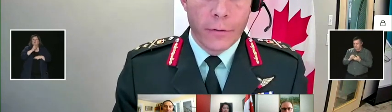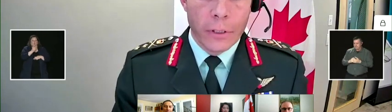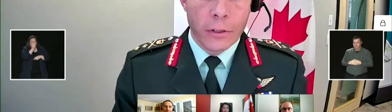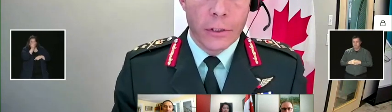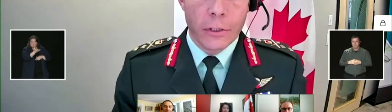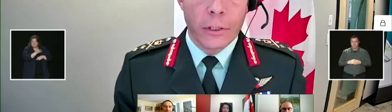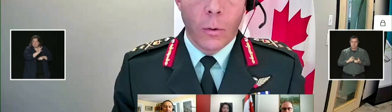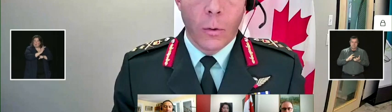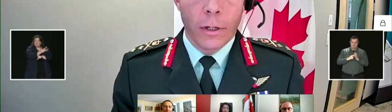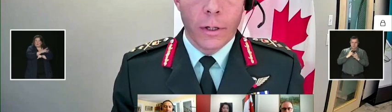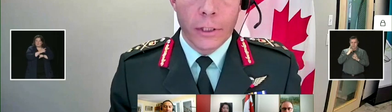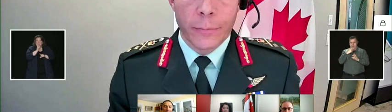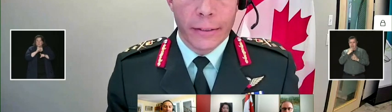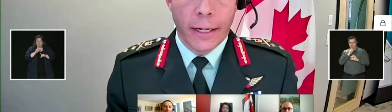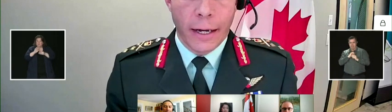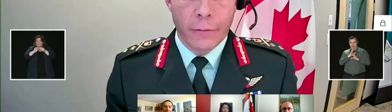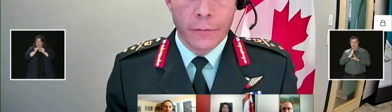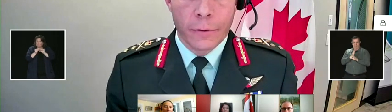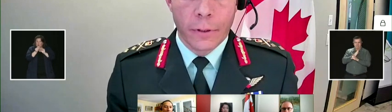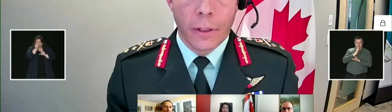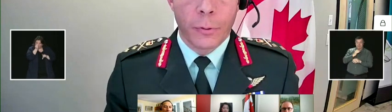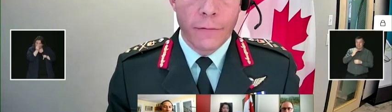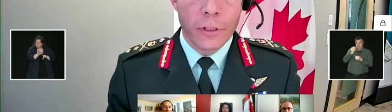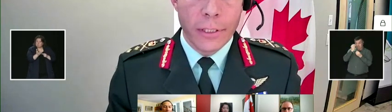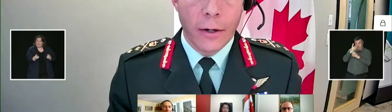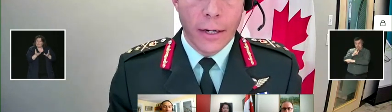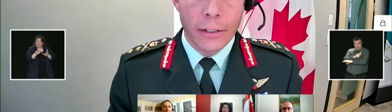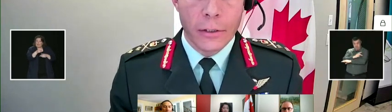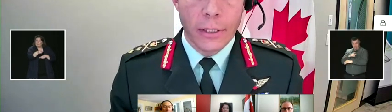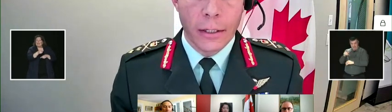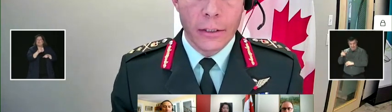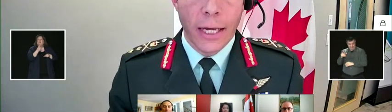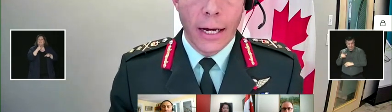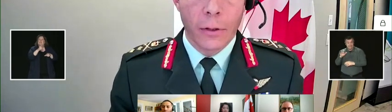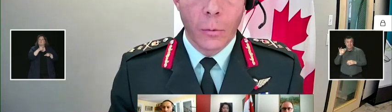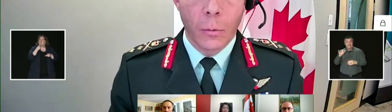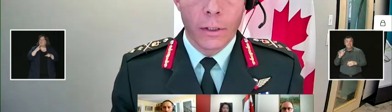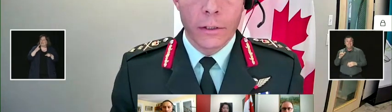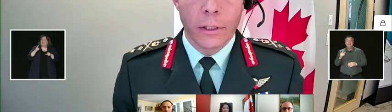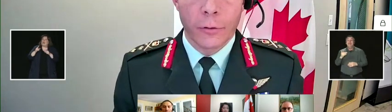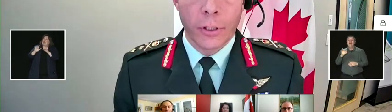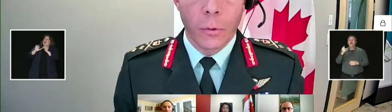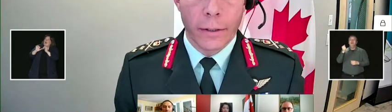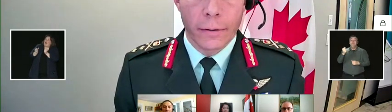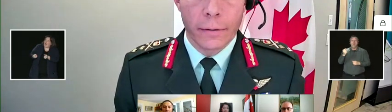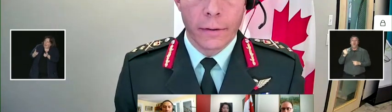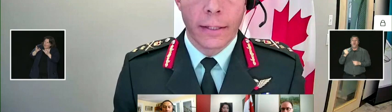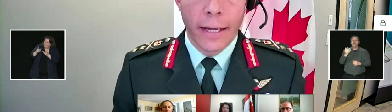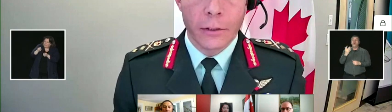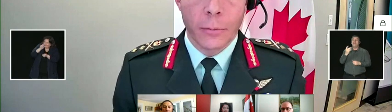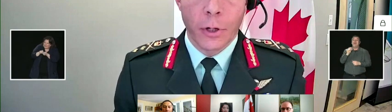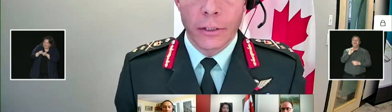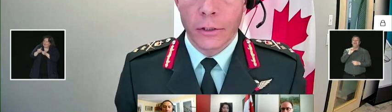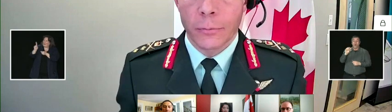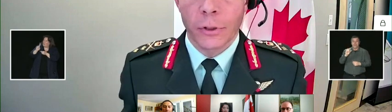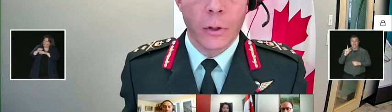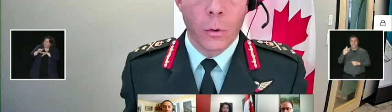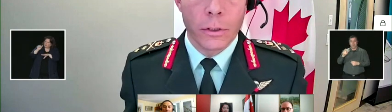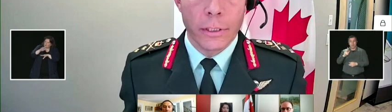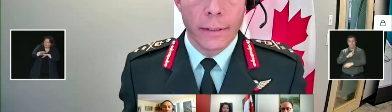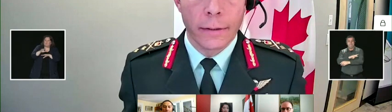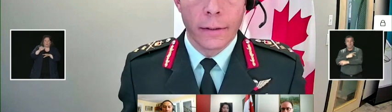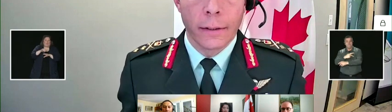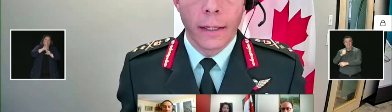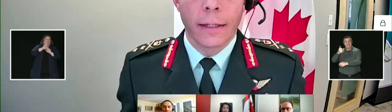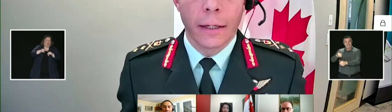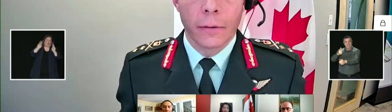tell a province this is the quantity you expect to have, the province now has to tell us how they want this delivered and where. And that's the process of putting the